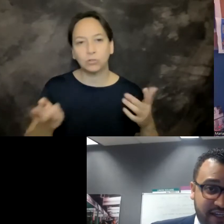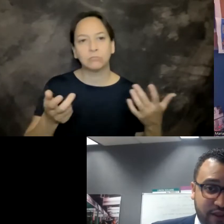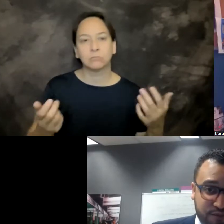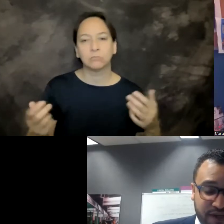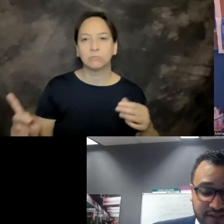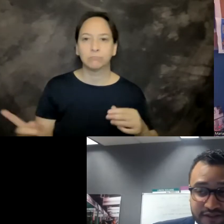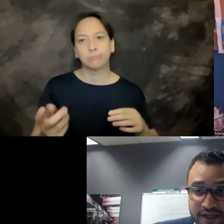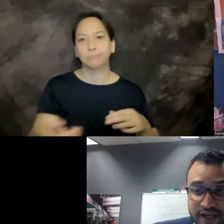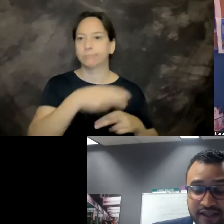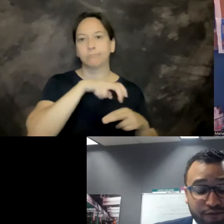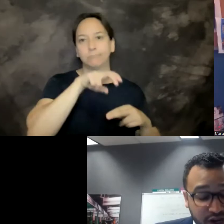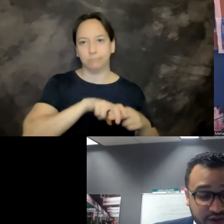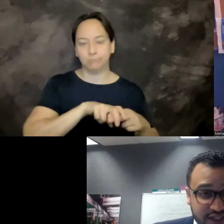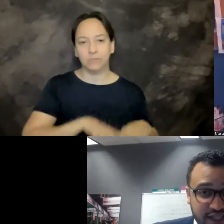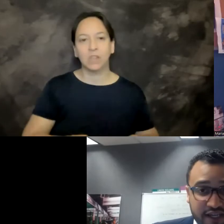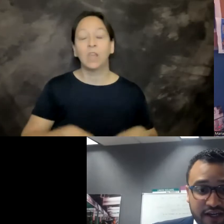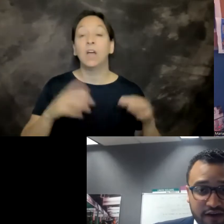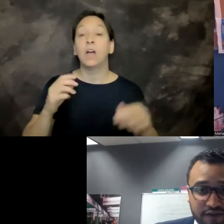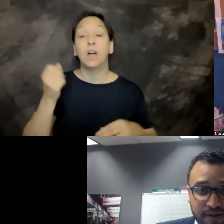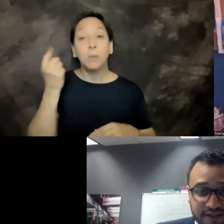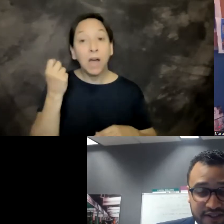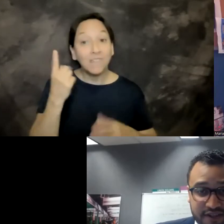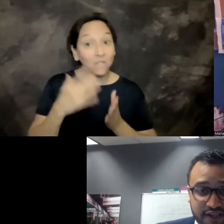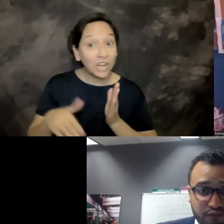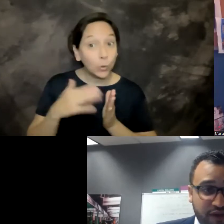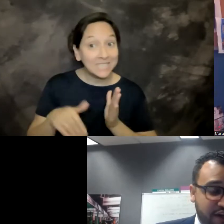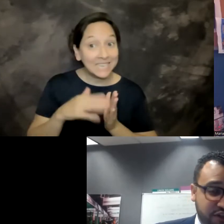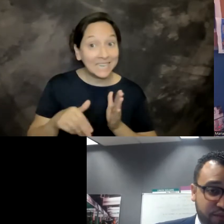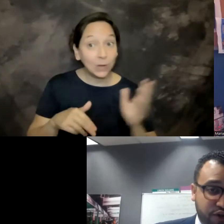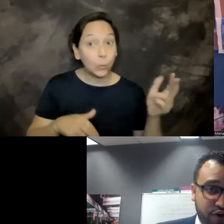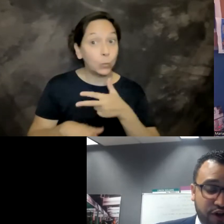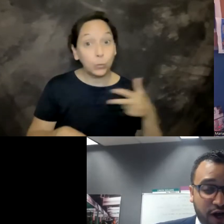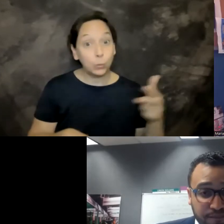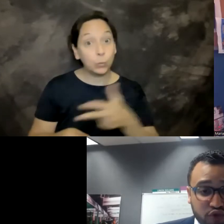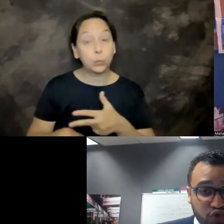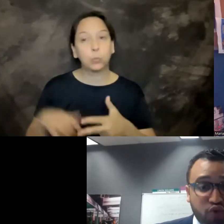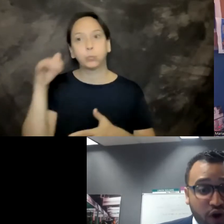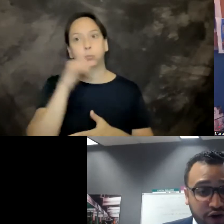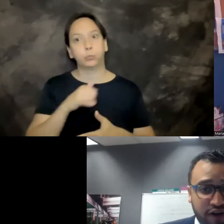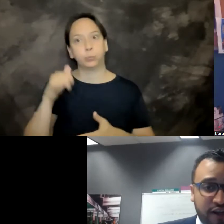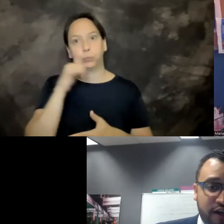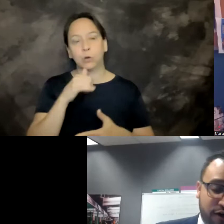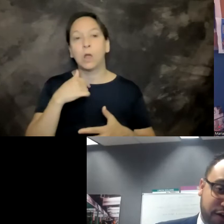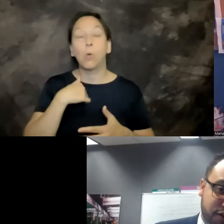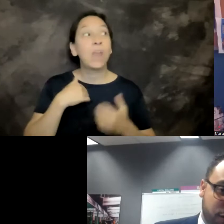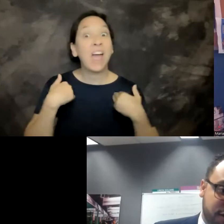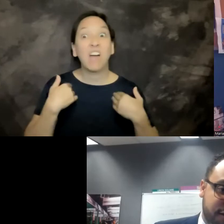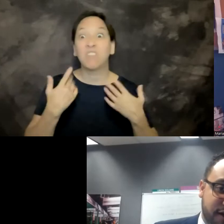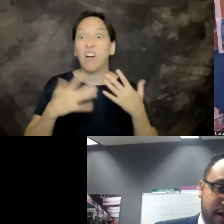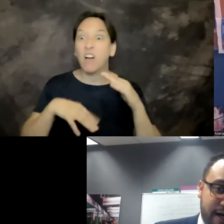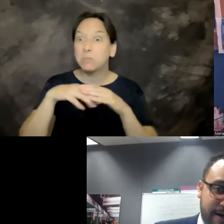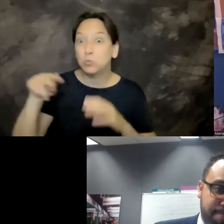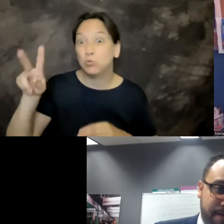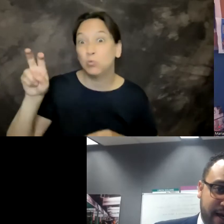to sit in those buses. The frequency of the buses is we've actually procured up to 200 of these coaches